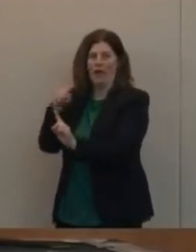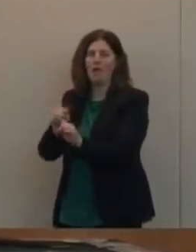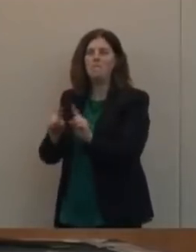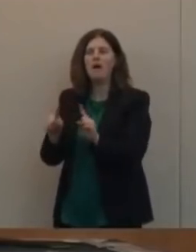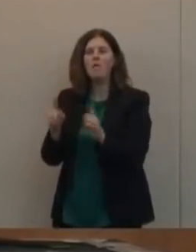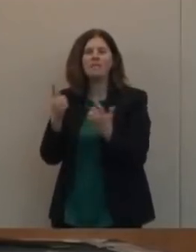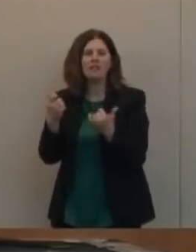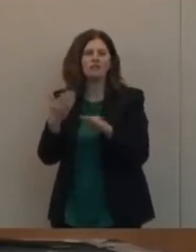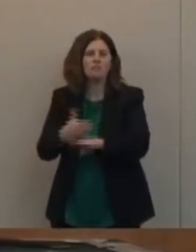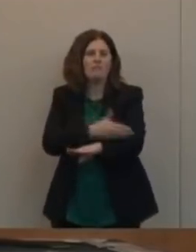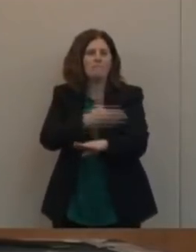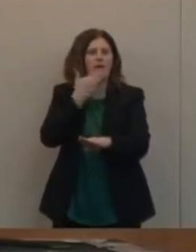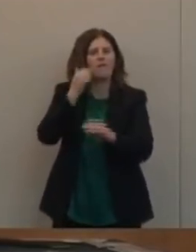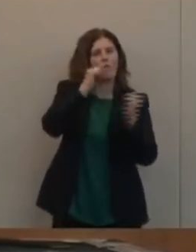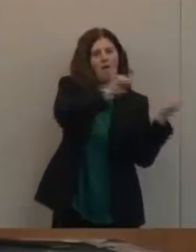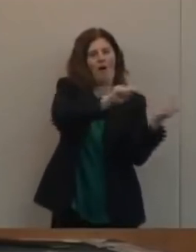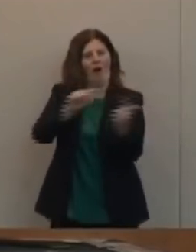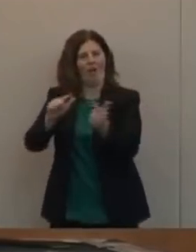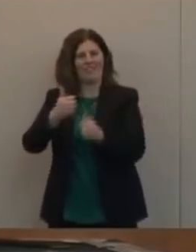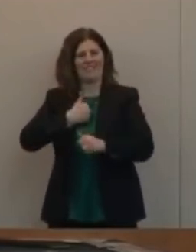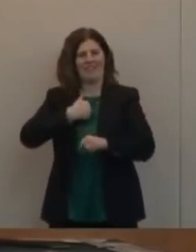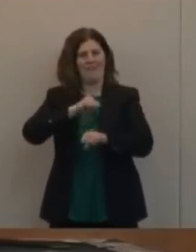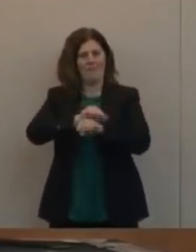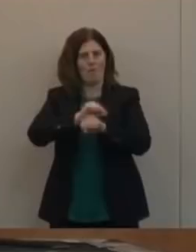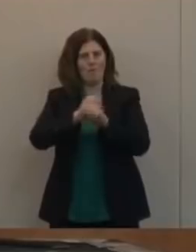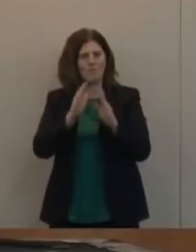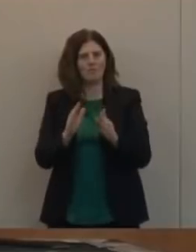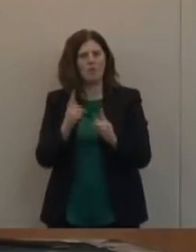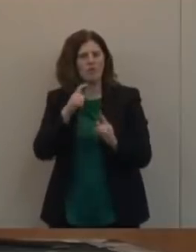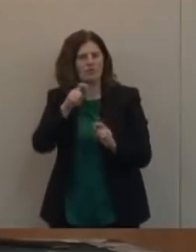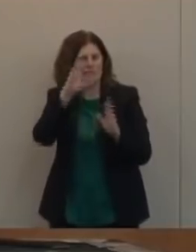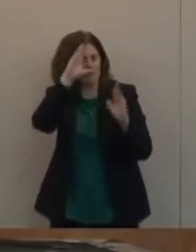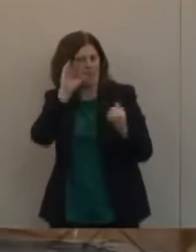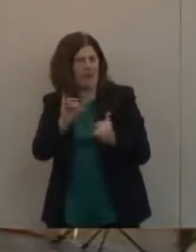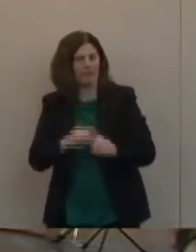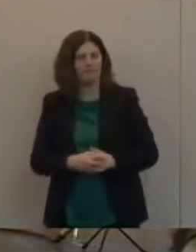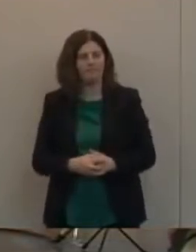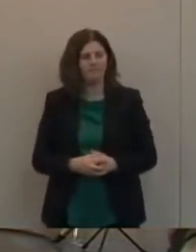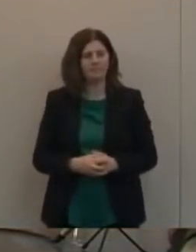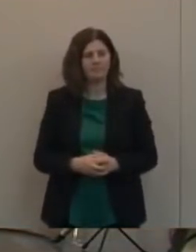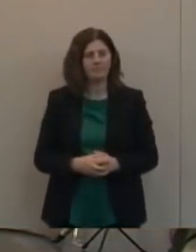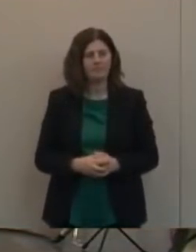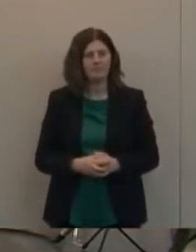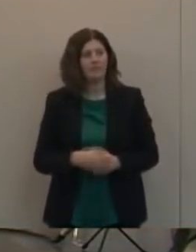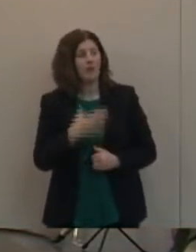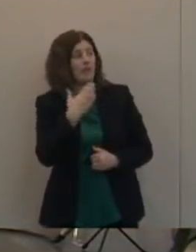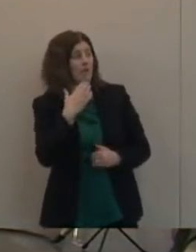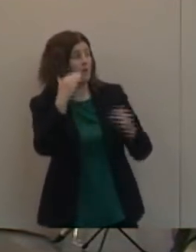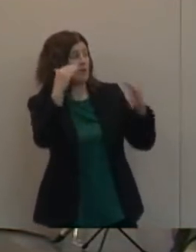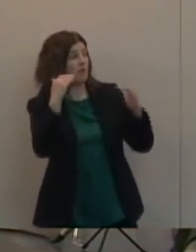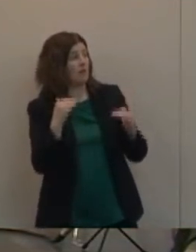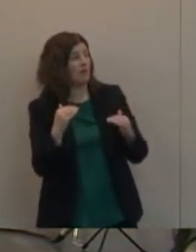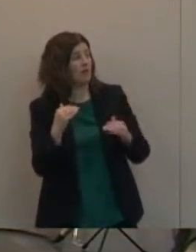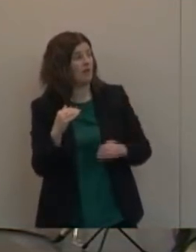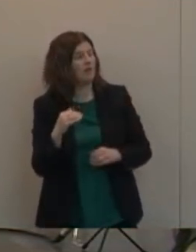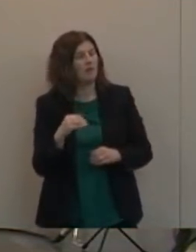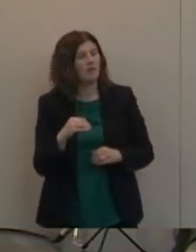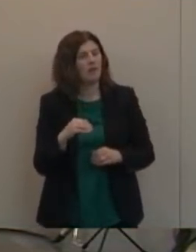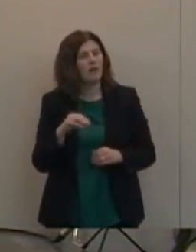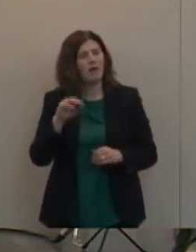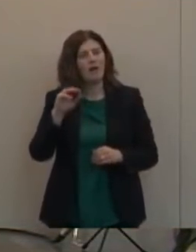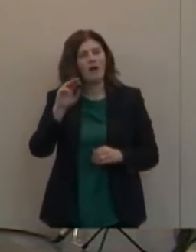we need to do better and do more. So that's what New Mexicans should expect. Thank you, Governor. Next, we have Mayra Aguilar